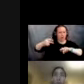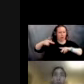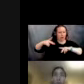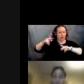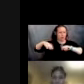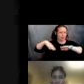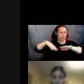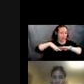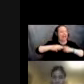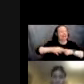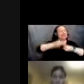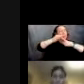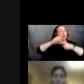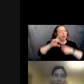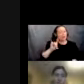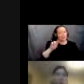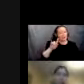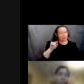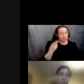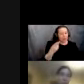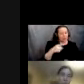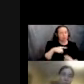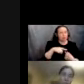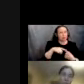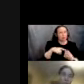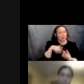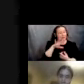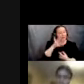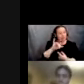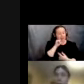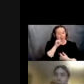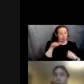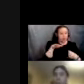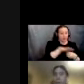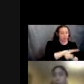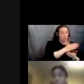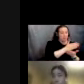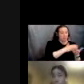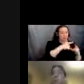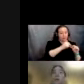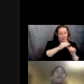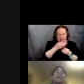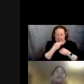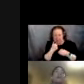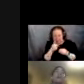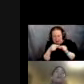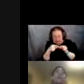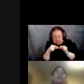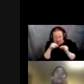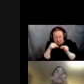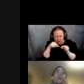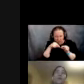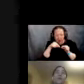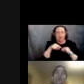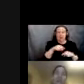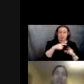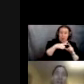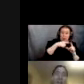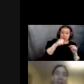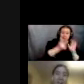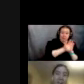Dutch in a certain portion of Japan, and Japanese were not allowed to leave the country. And so